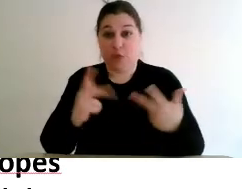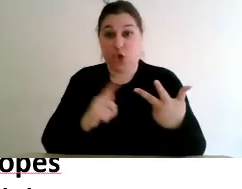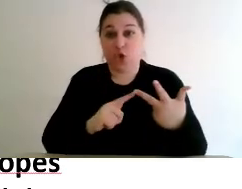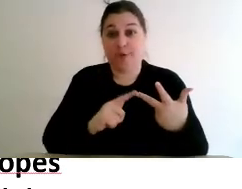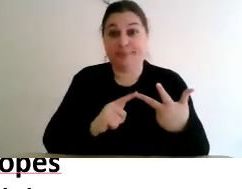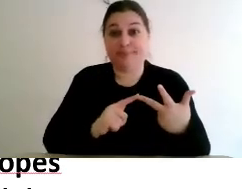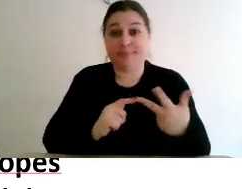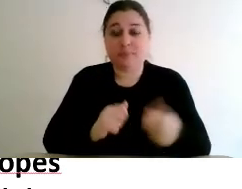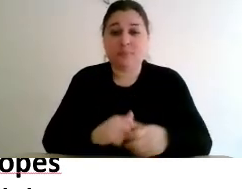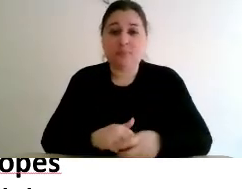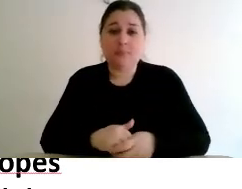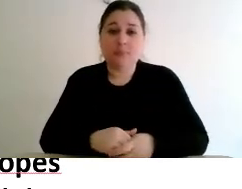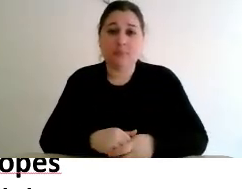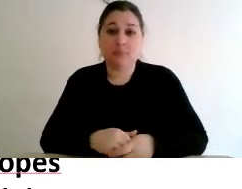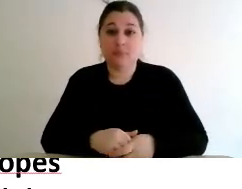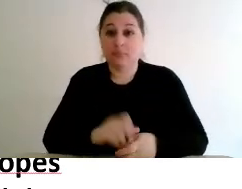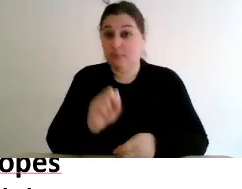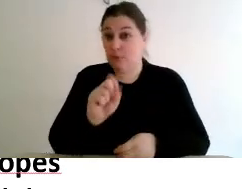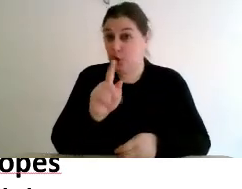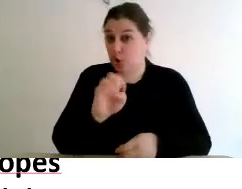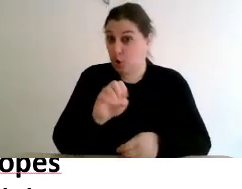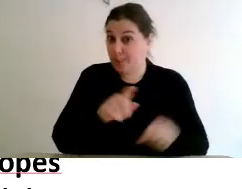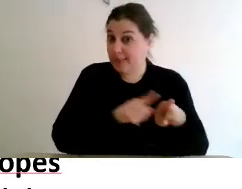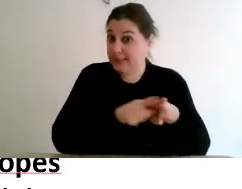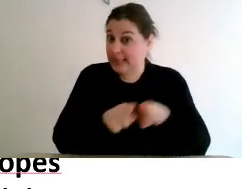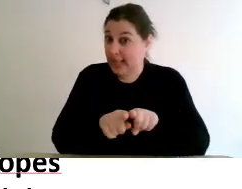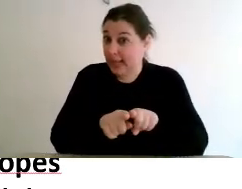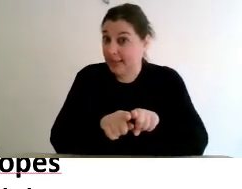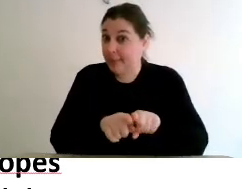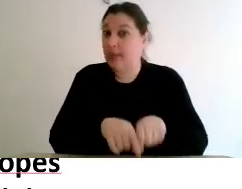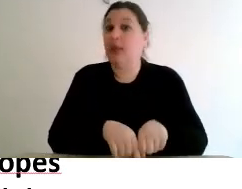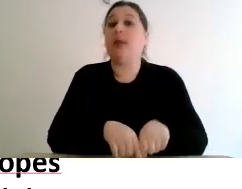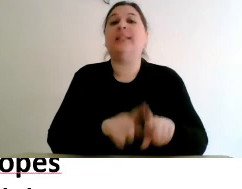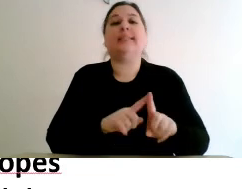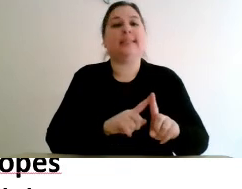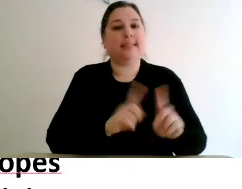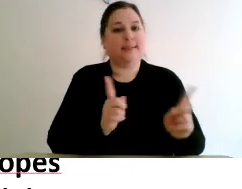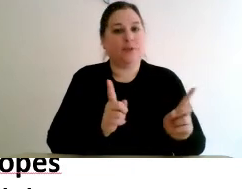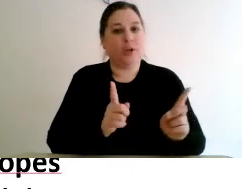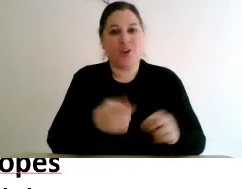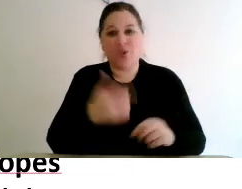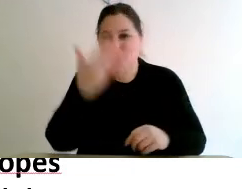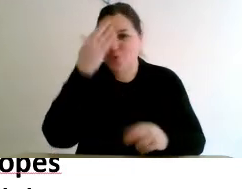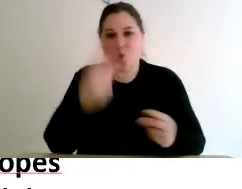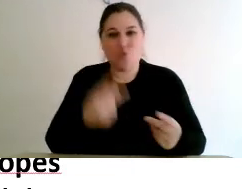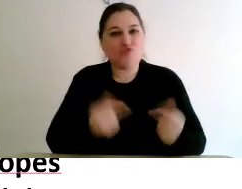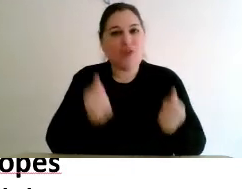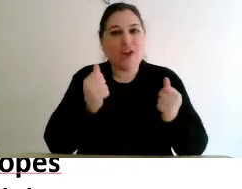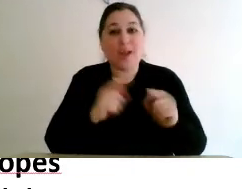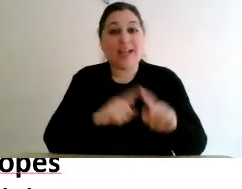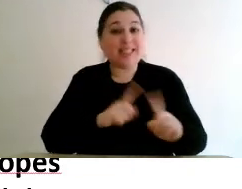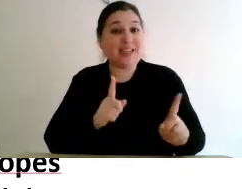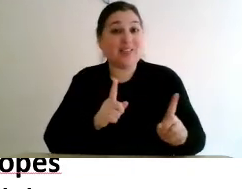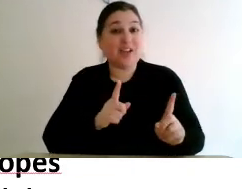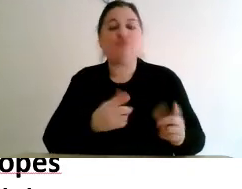Third one, are these the same slope or different? Different. If they're different, it's